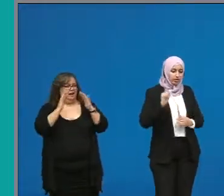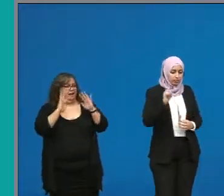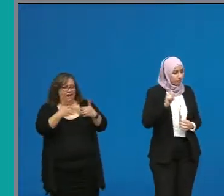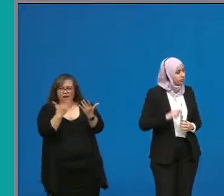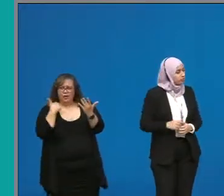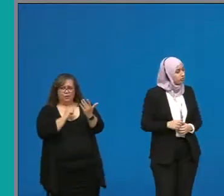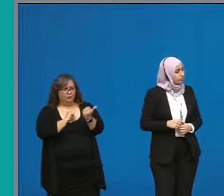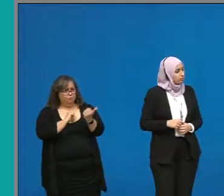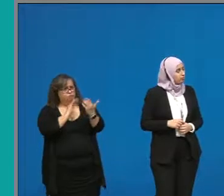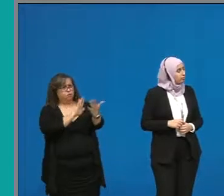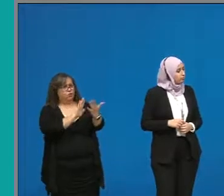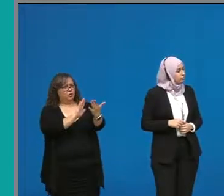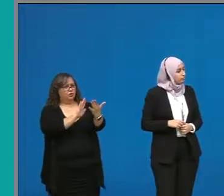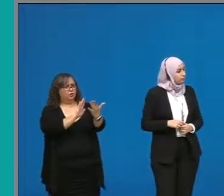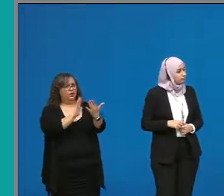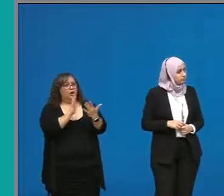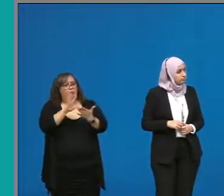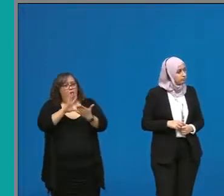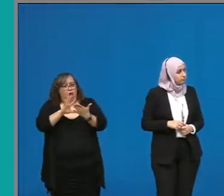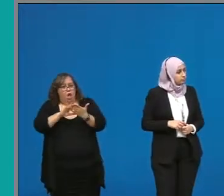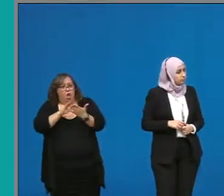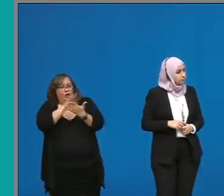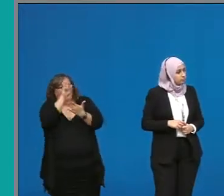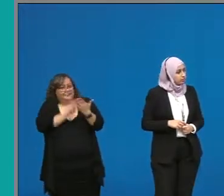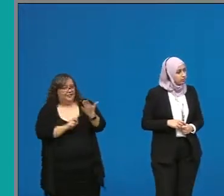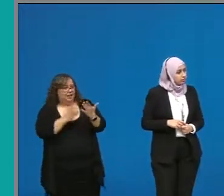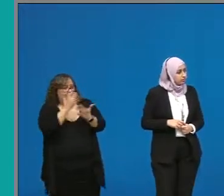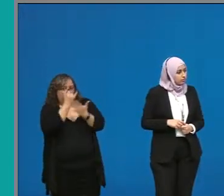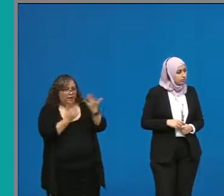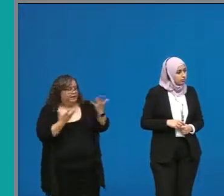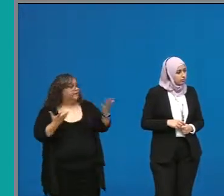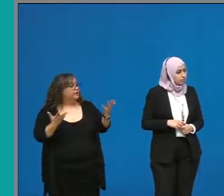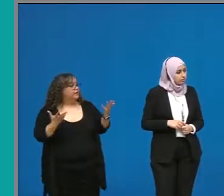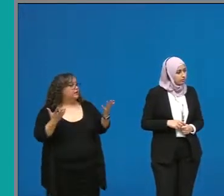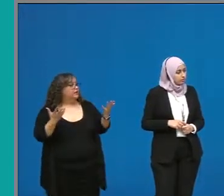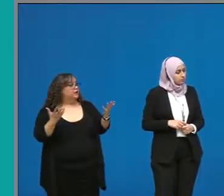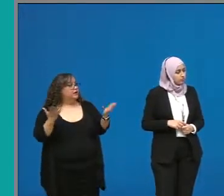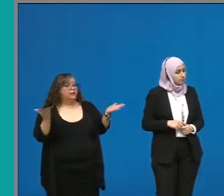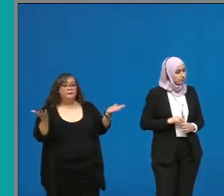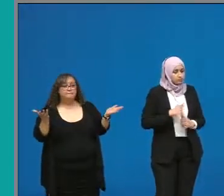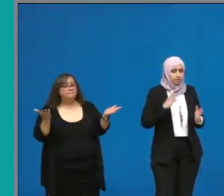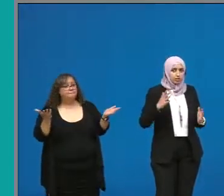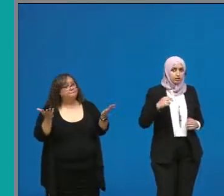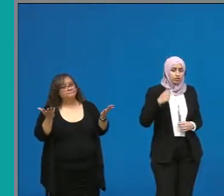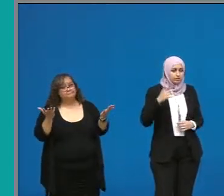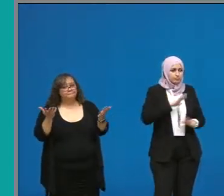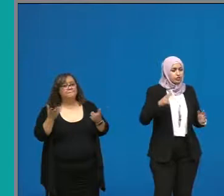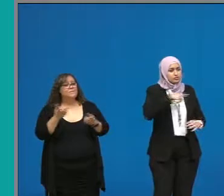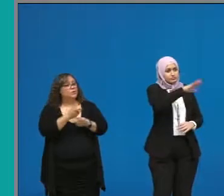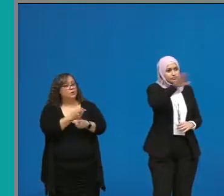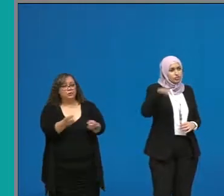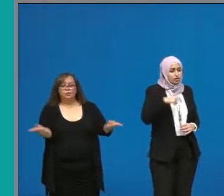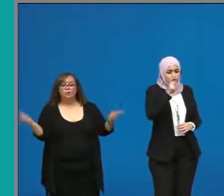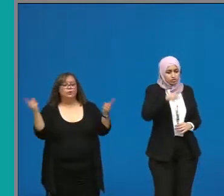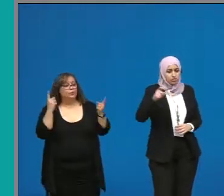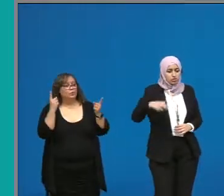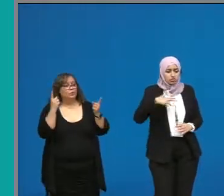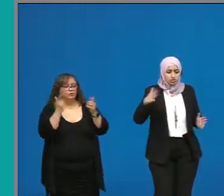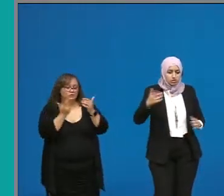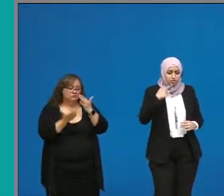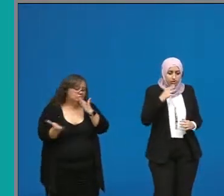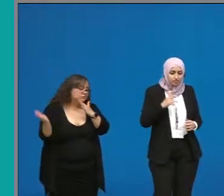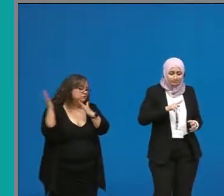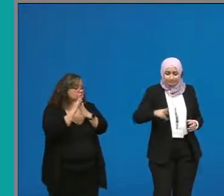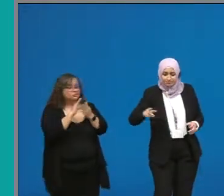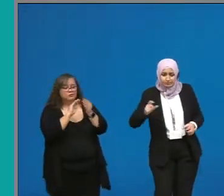this. Not many people today have talked about listening to our students, our most important stakeholders. We need to listen